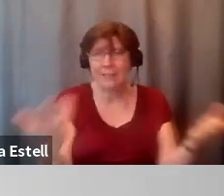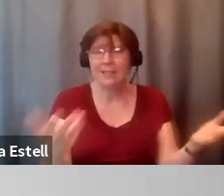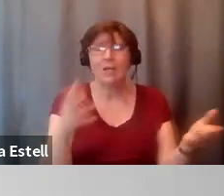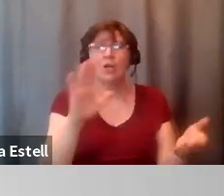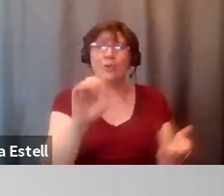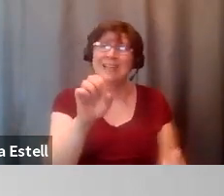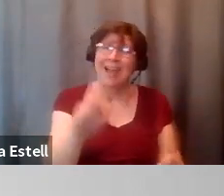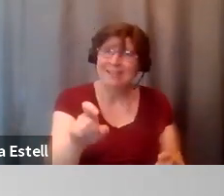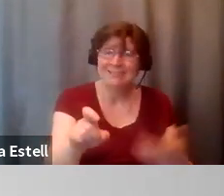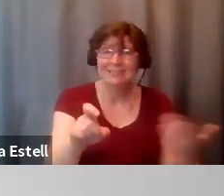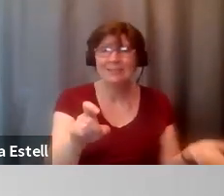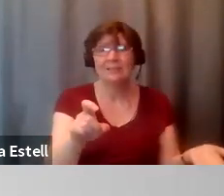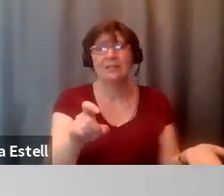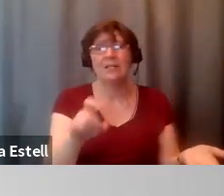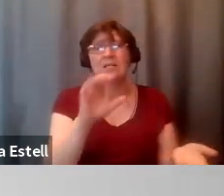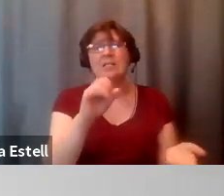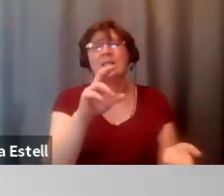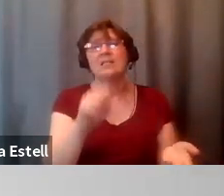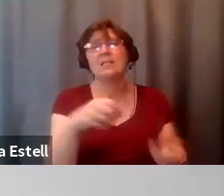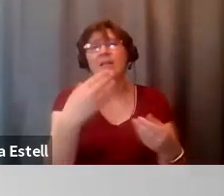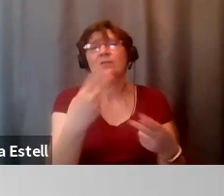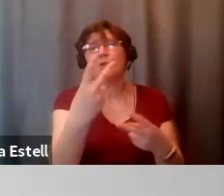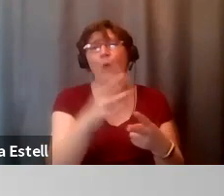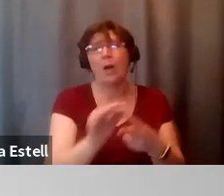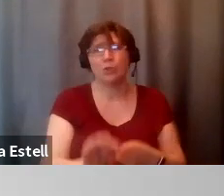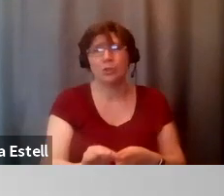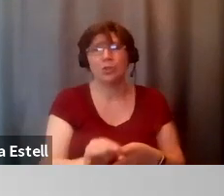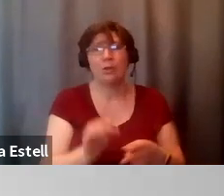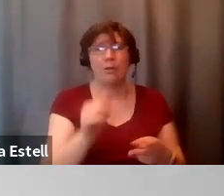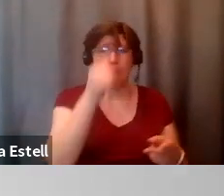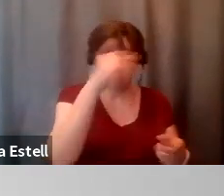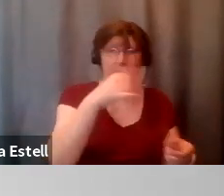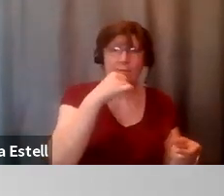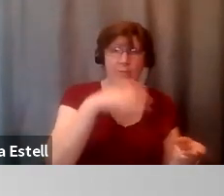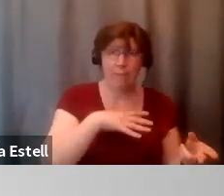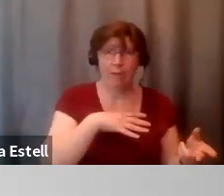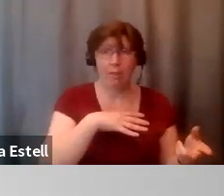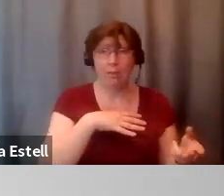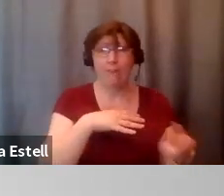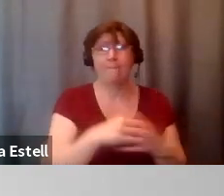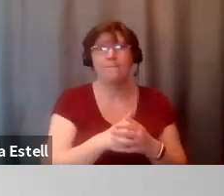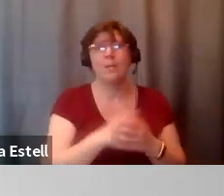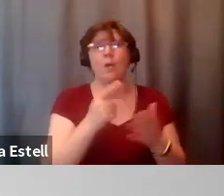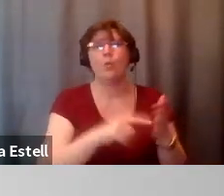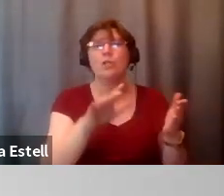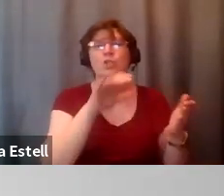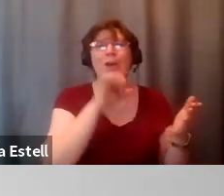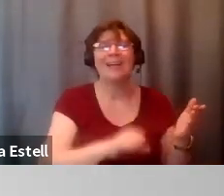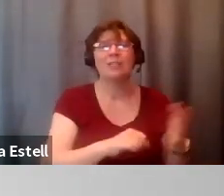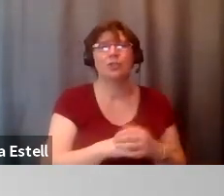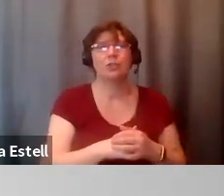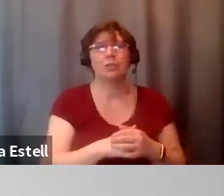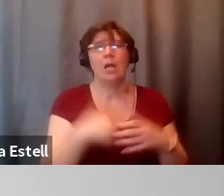sex? The census gives two options. You can choose male or female. What is your age? Are